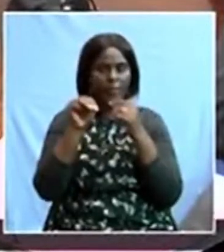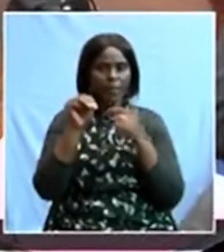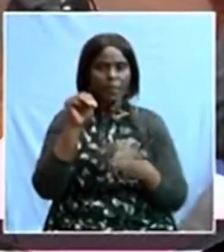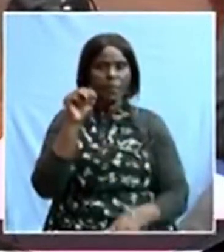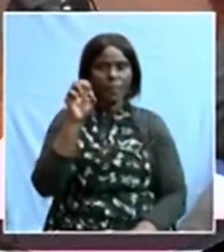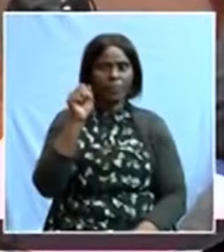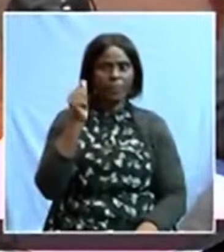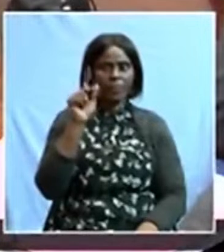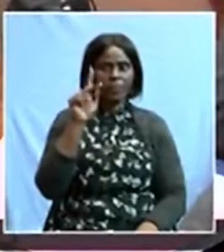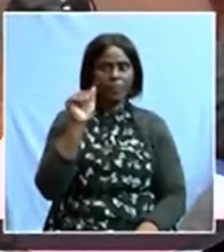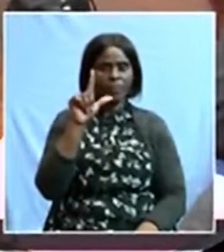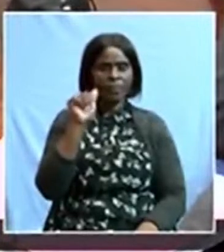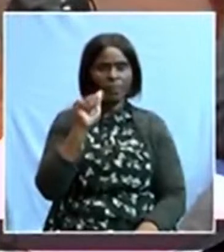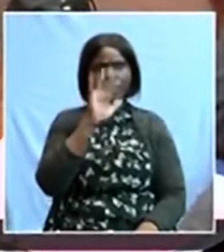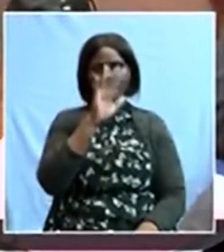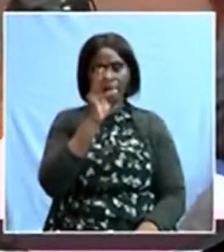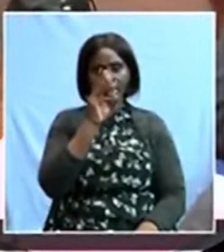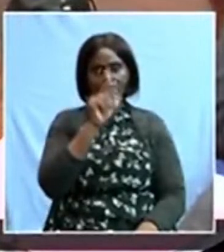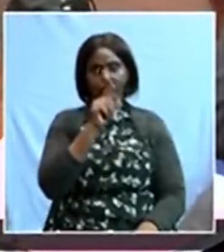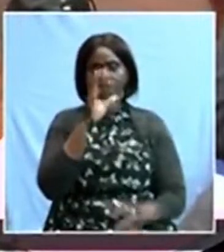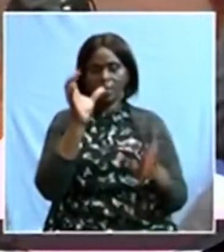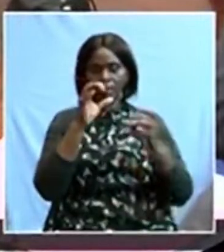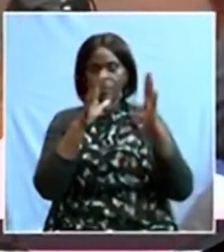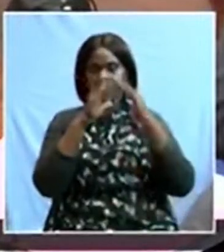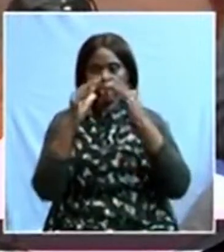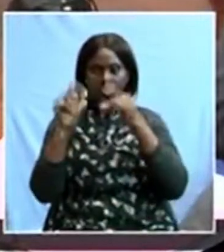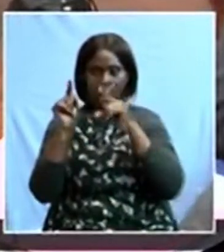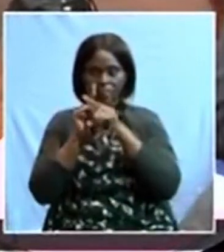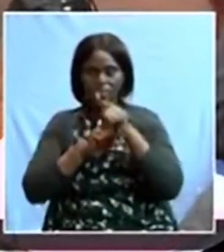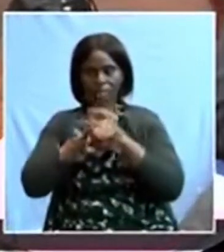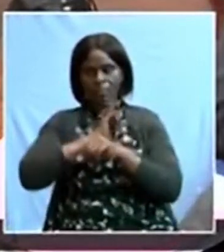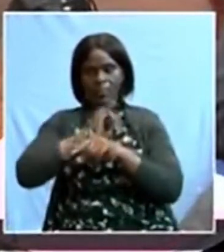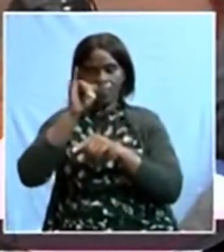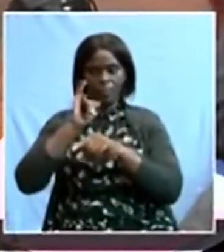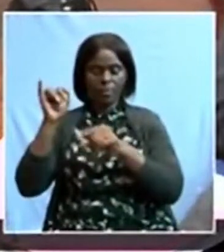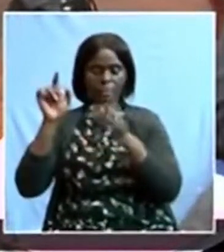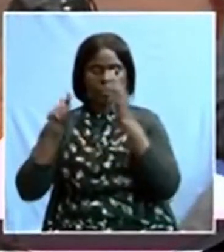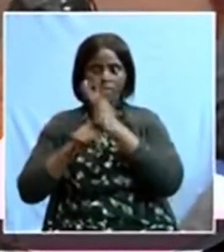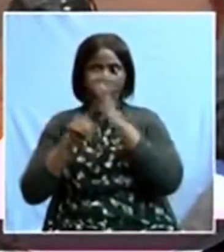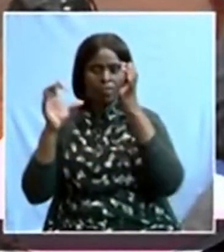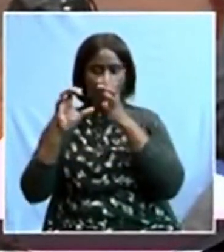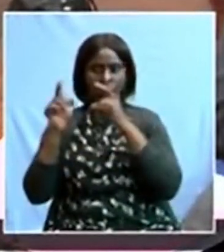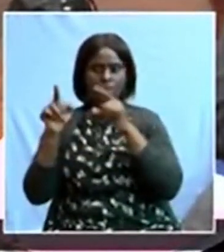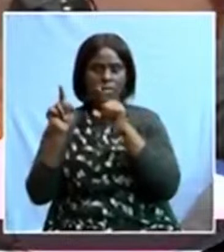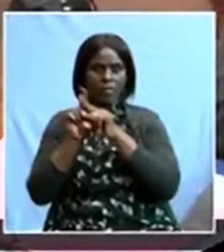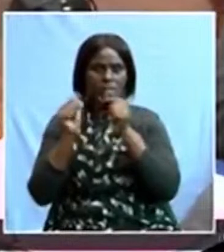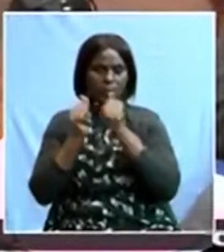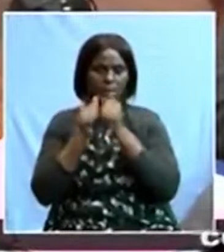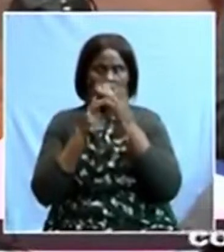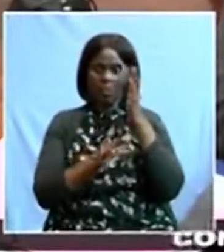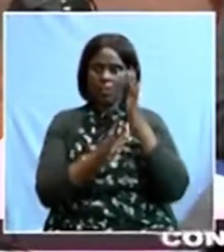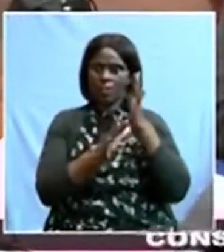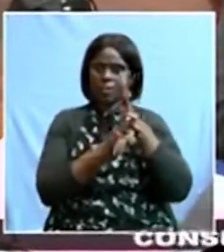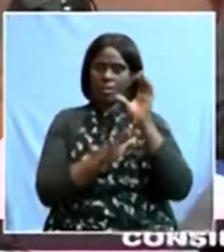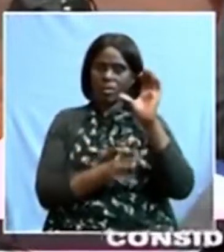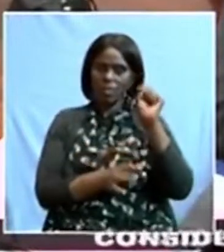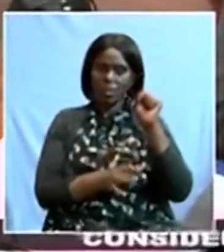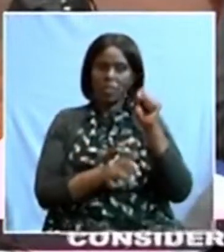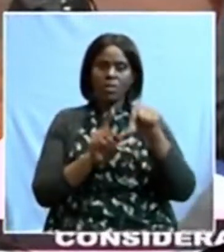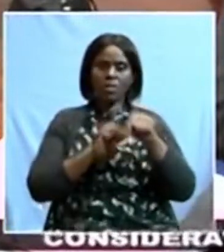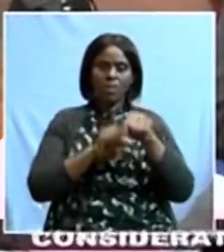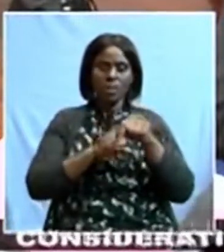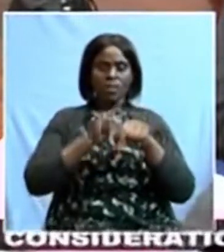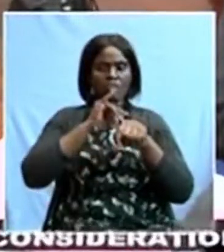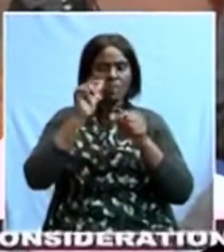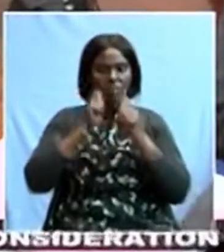age 56, of Council Houses and Itezhi Town Council, also the Deputy Council Secretary at Itezhi